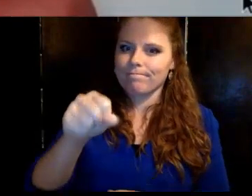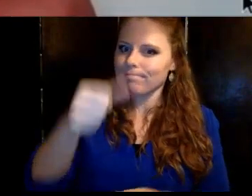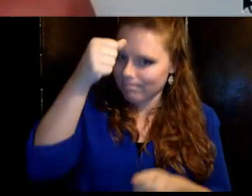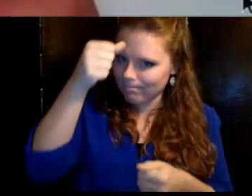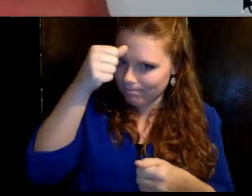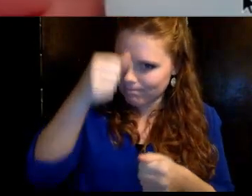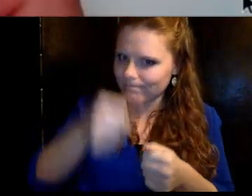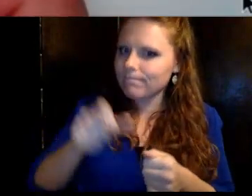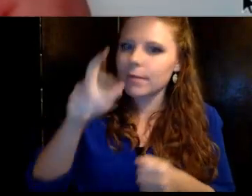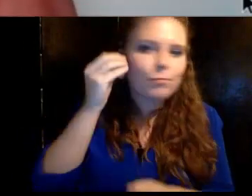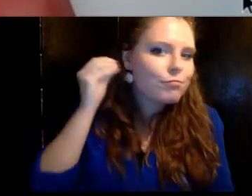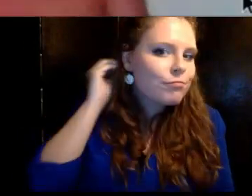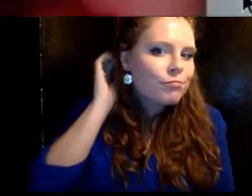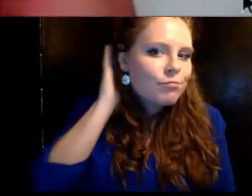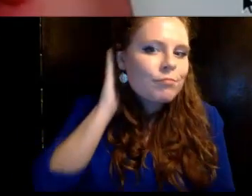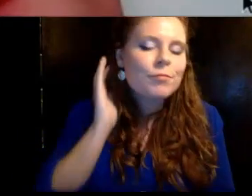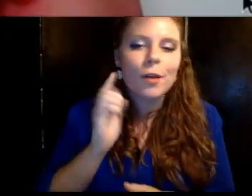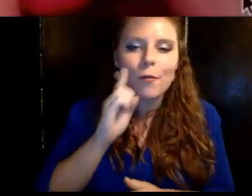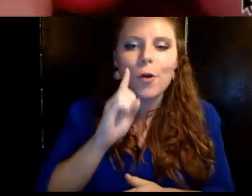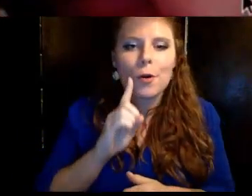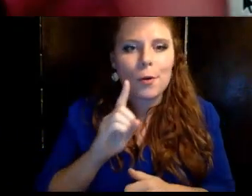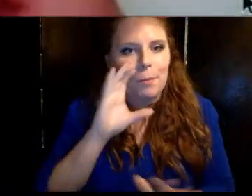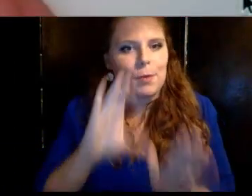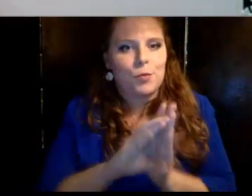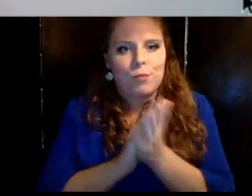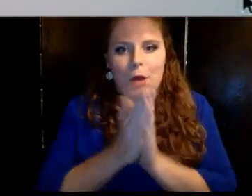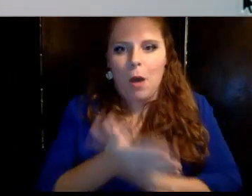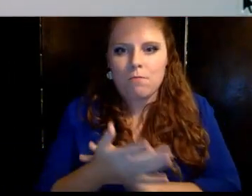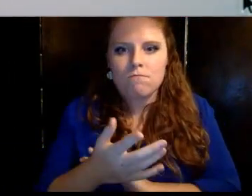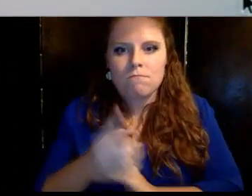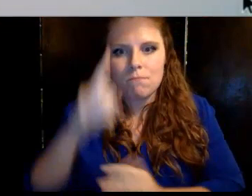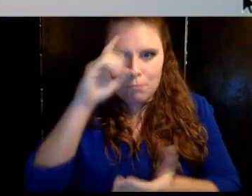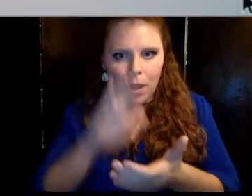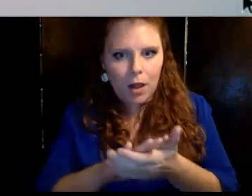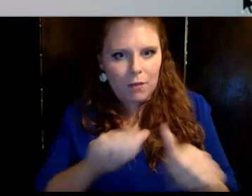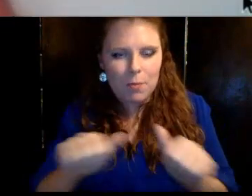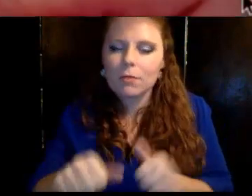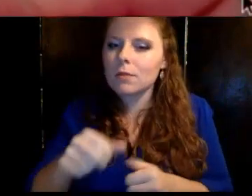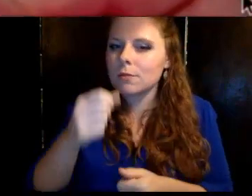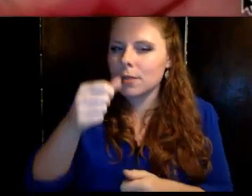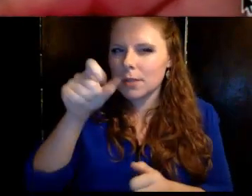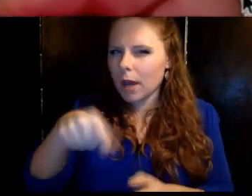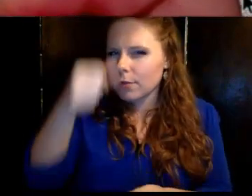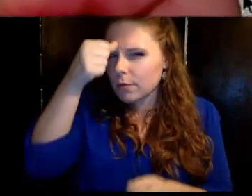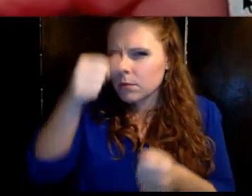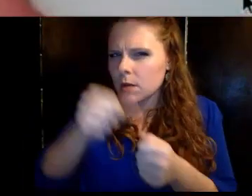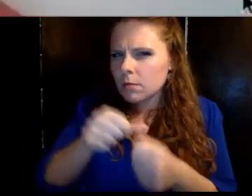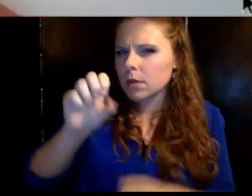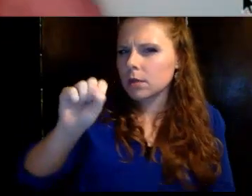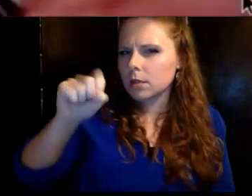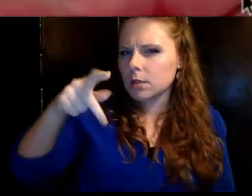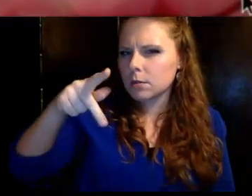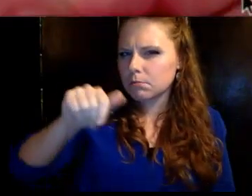considered to make a believable drawing. So what we need to consider is space and how these